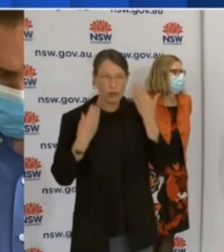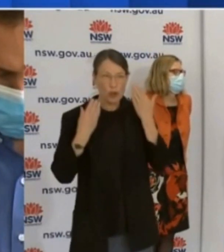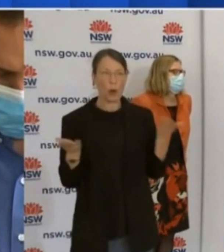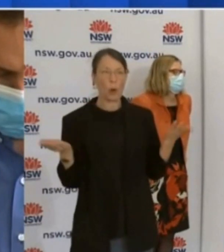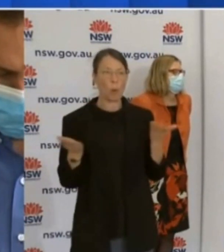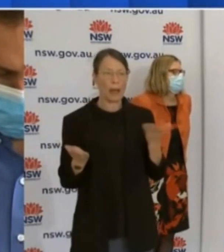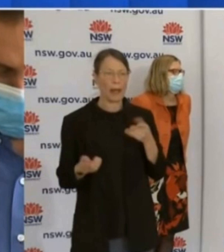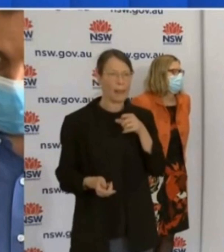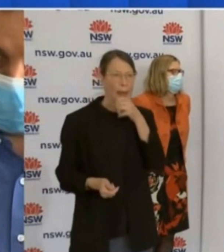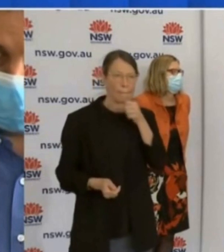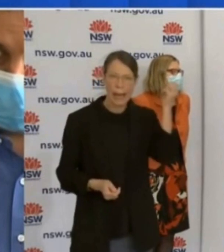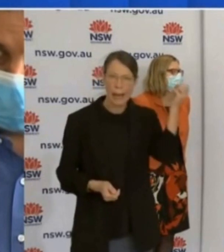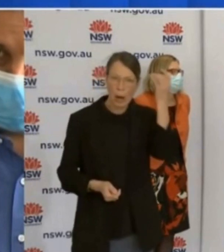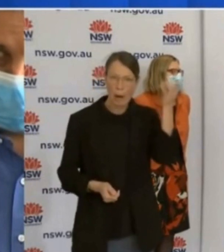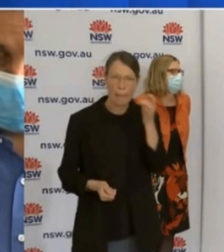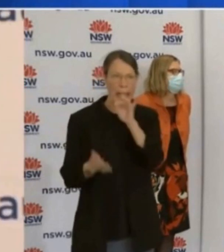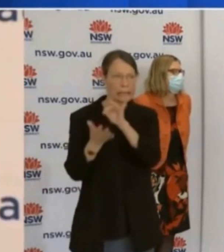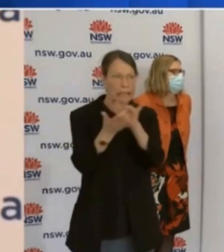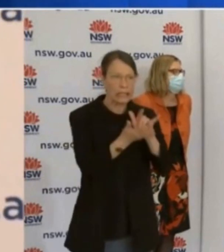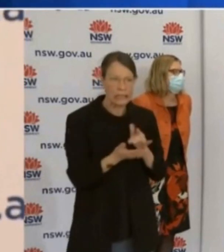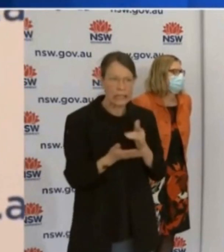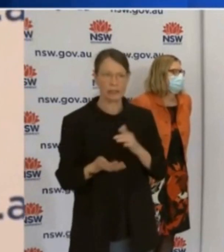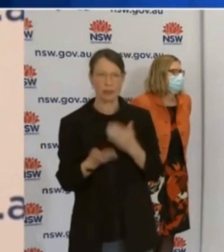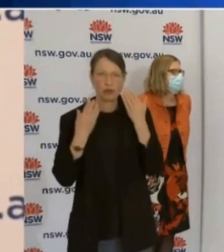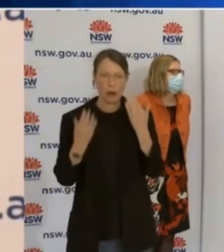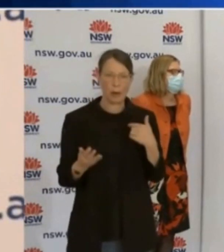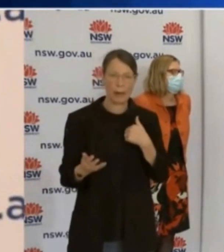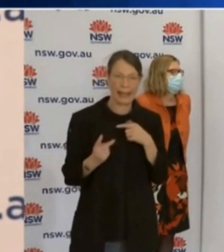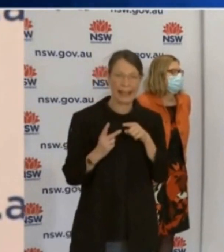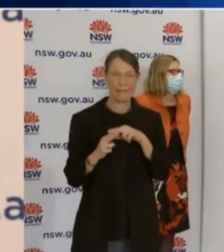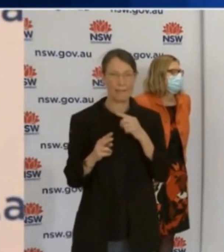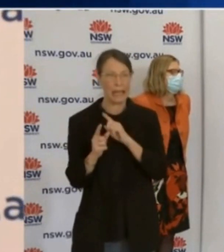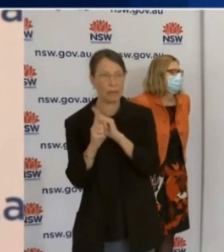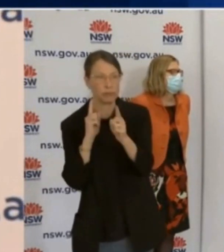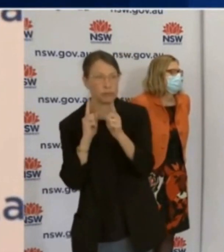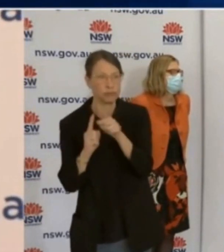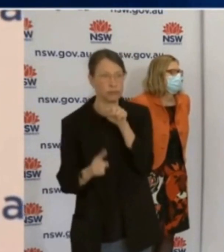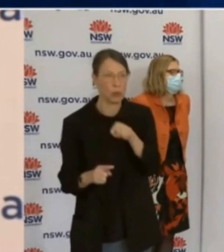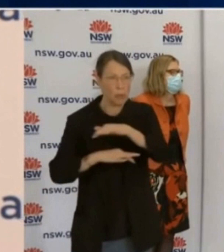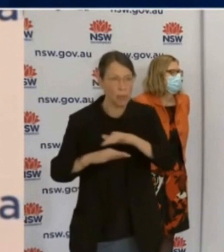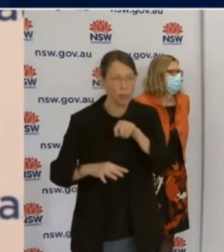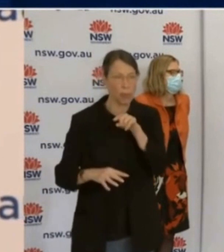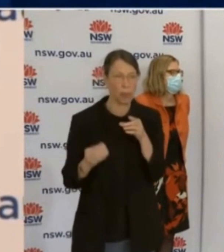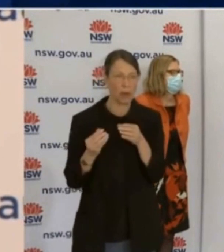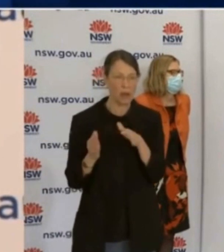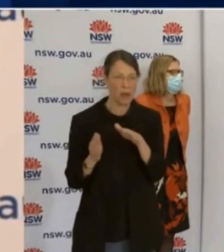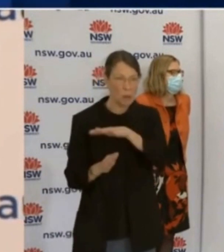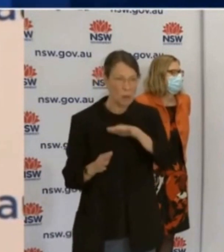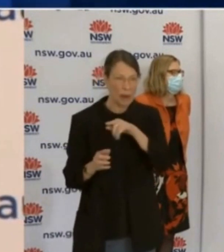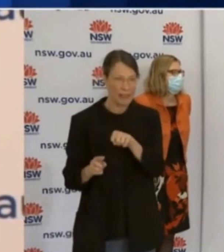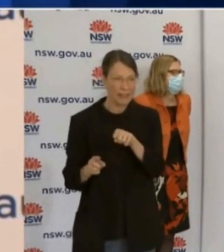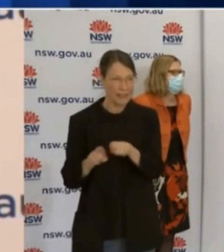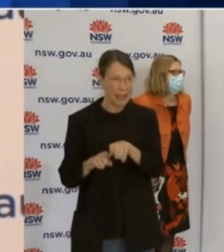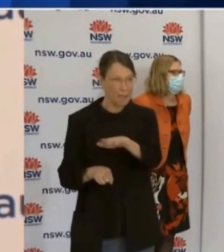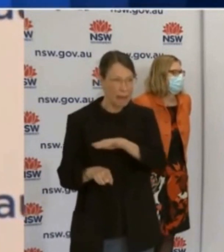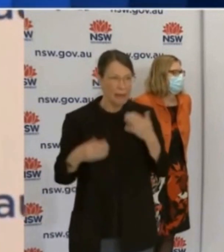in the dark, not knowing whether they're close contacts. And also, why was the North Coast put into lockdown with only 1 hour notice?